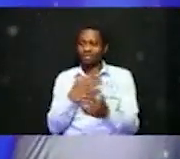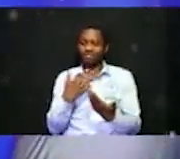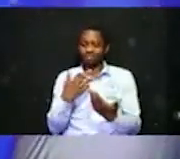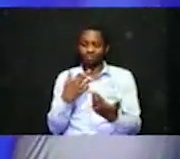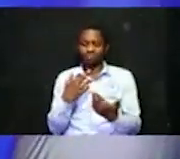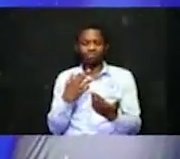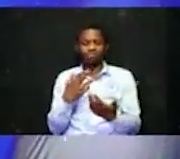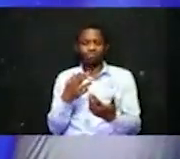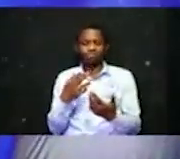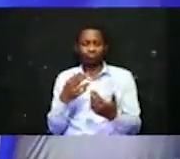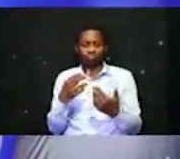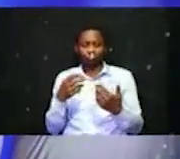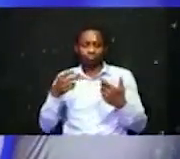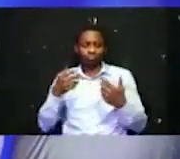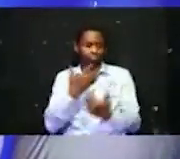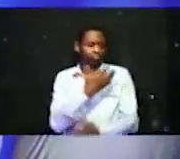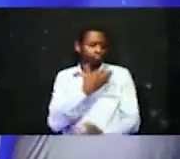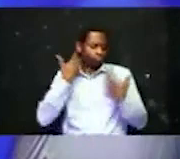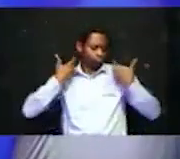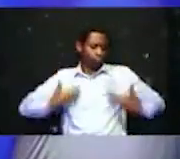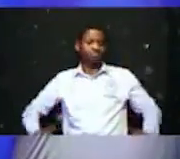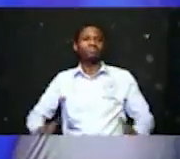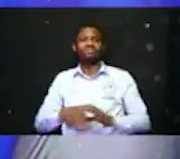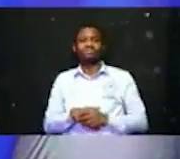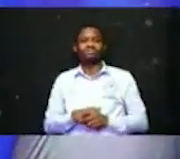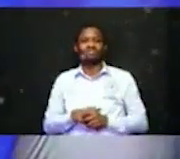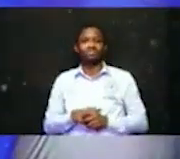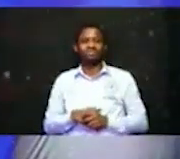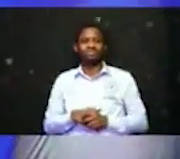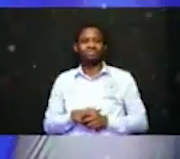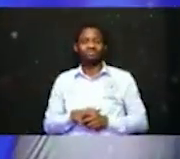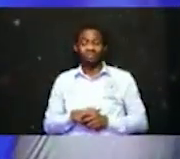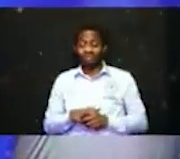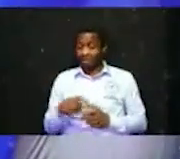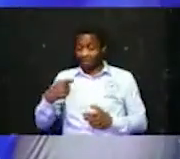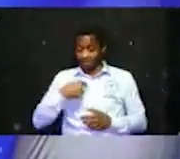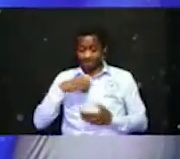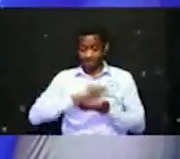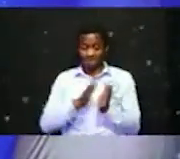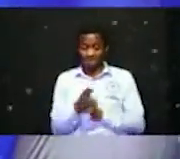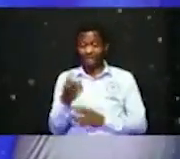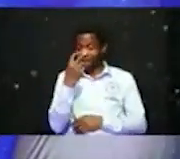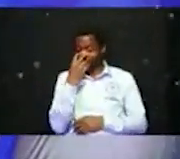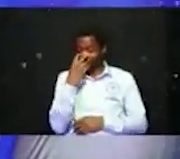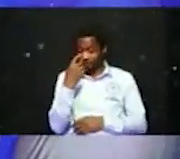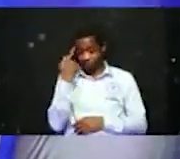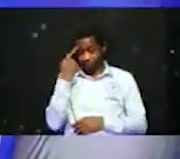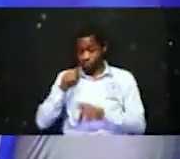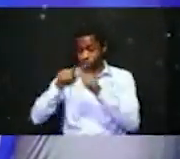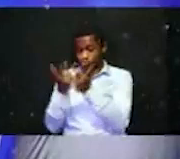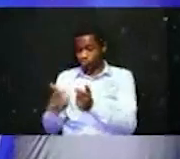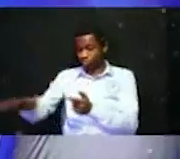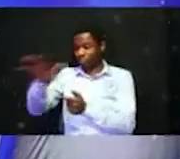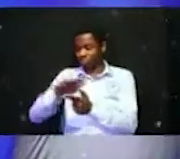tese atadie yu ene abutri. I was eyes to the blind and feet to